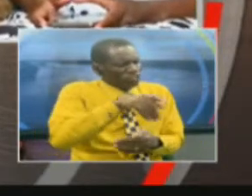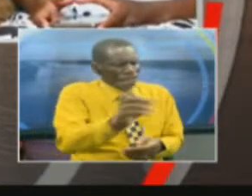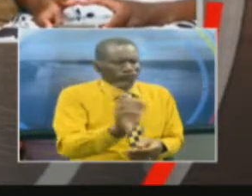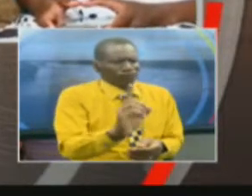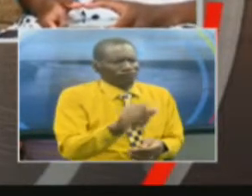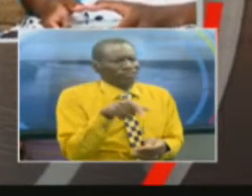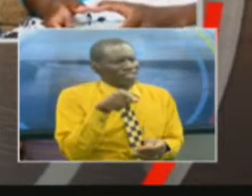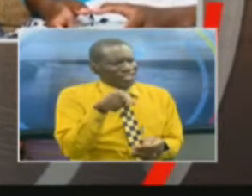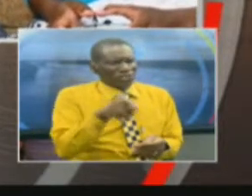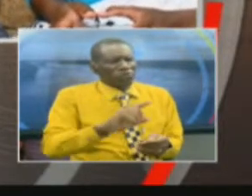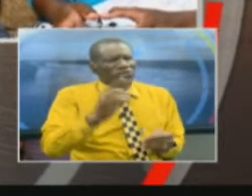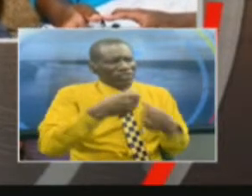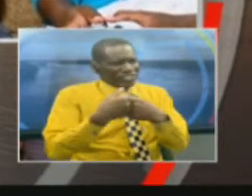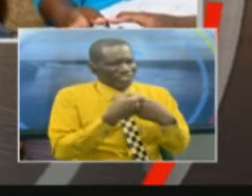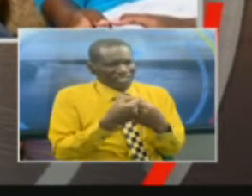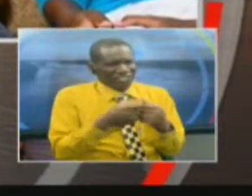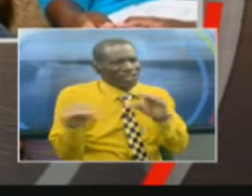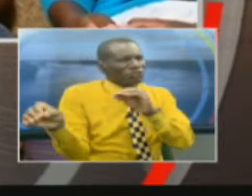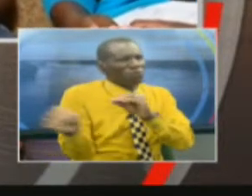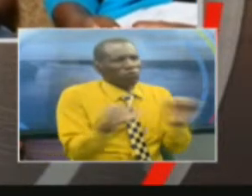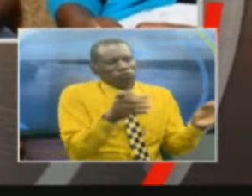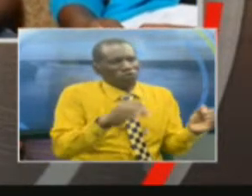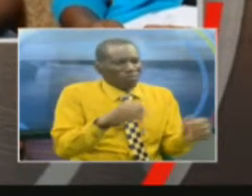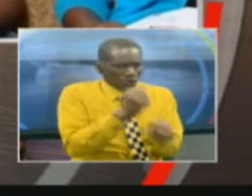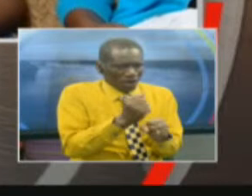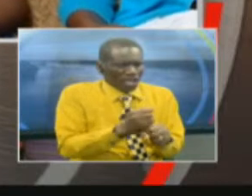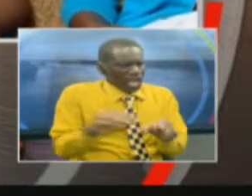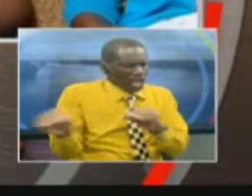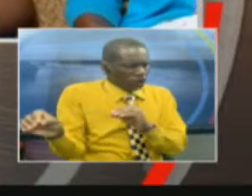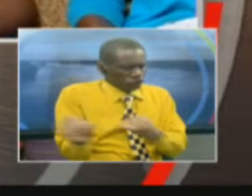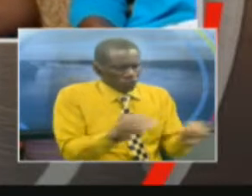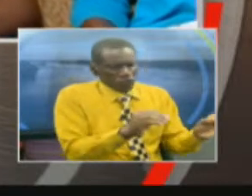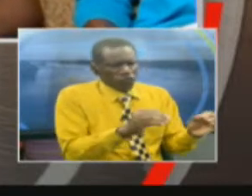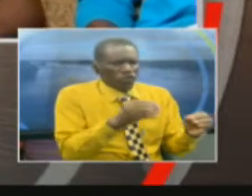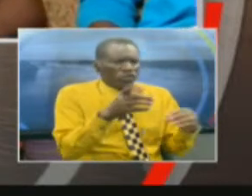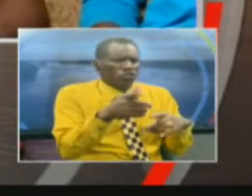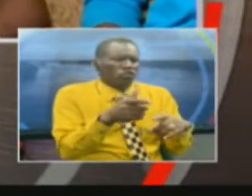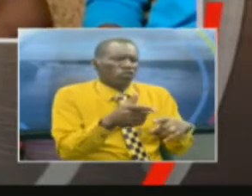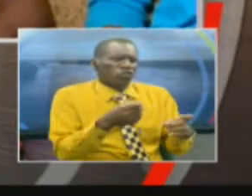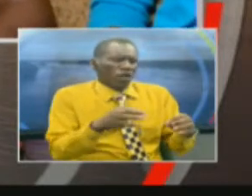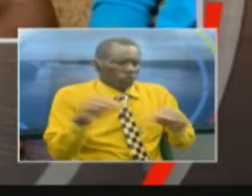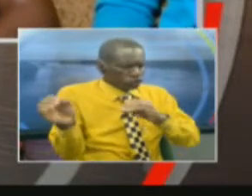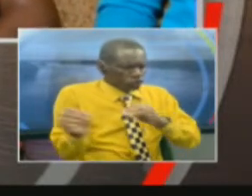was the first challenge, you know. Being moved from one